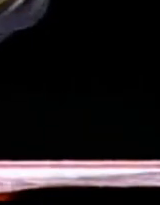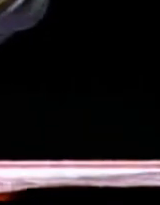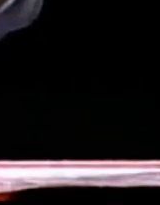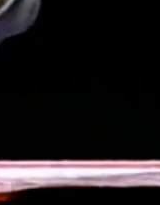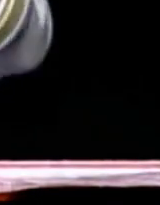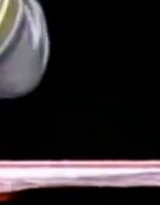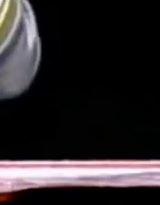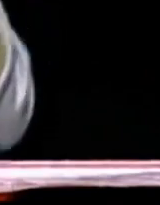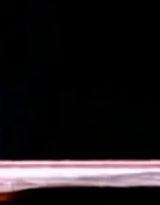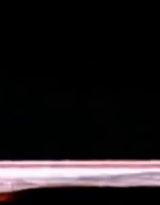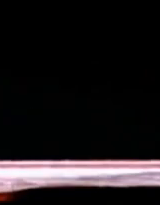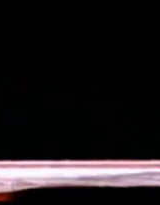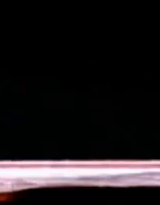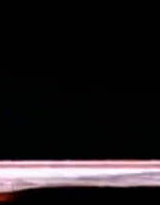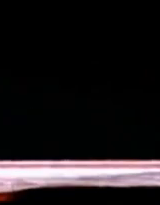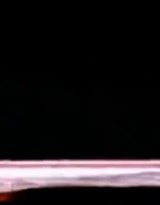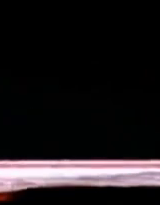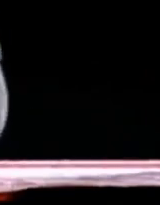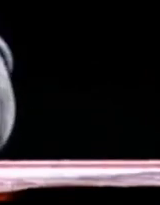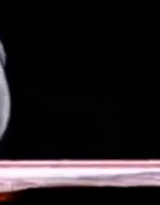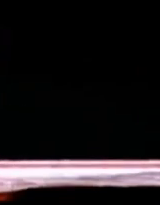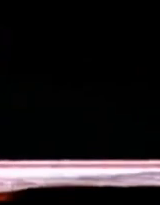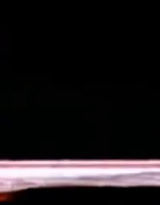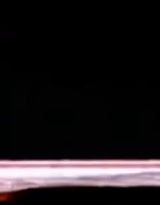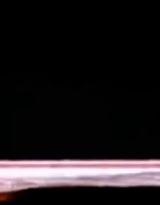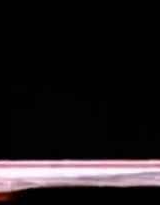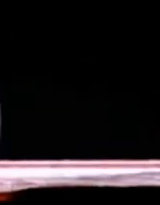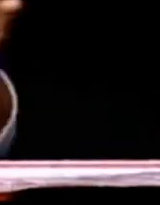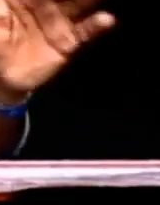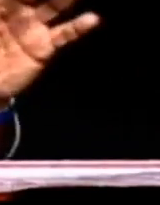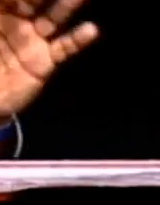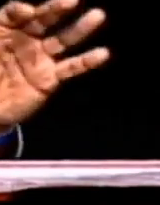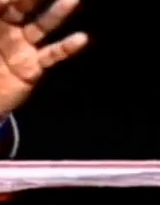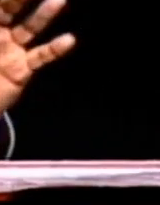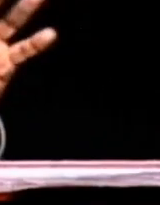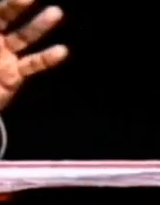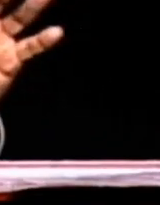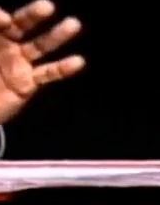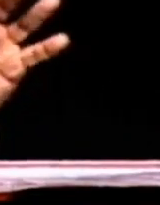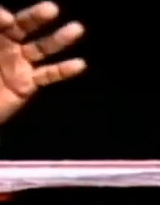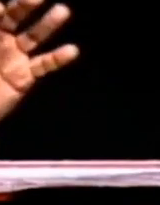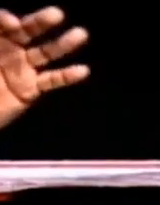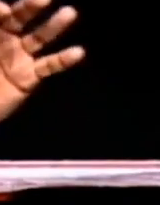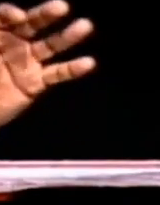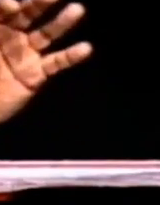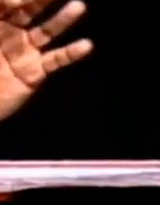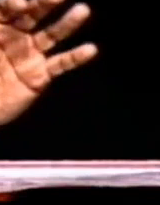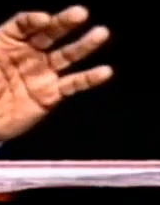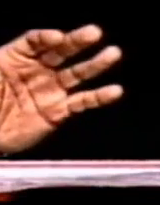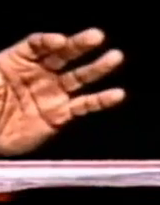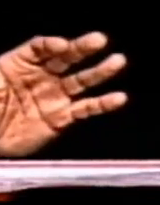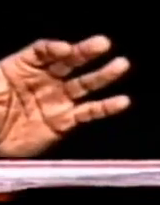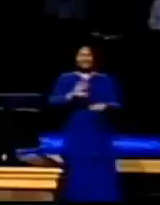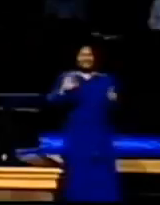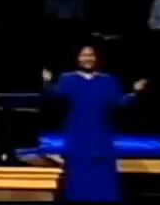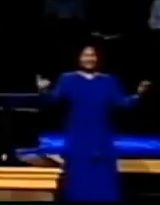Number three, watch this now. Young people today see the church as